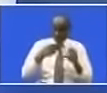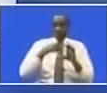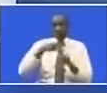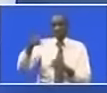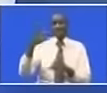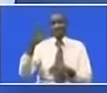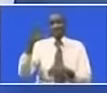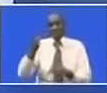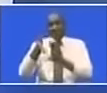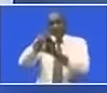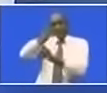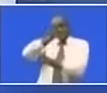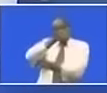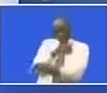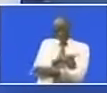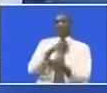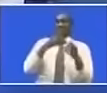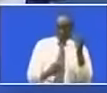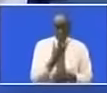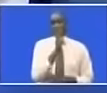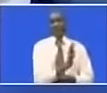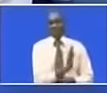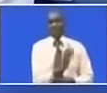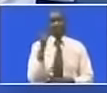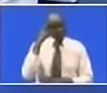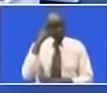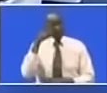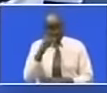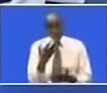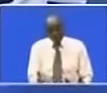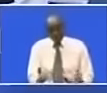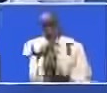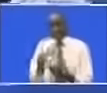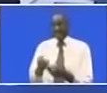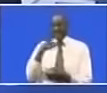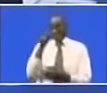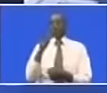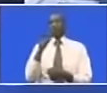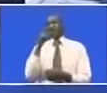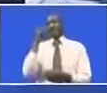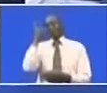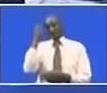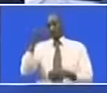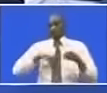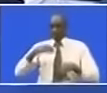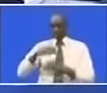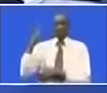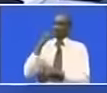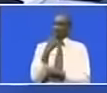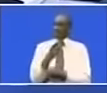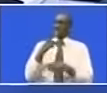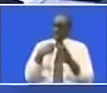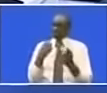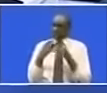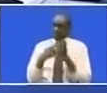to the election in June, July this year. Yes. And you remember he was dogged by a political corruption scandal not too long ago. Let's